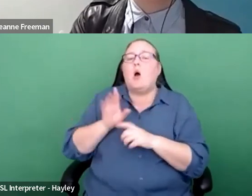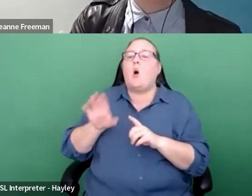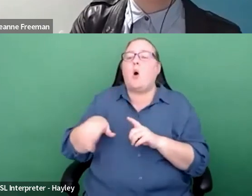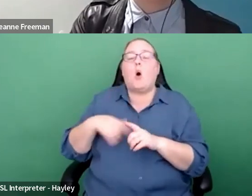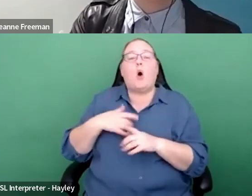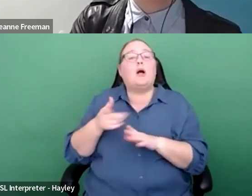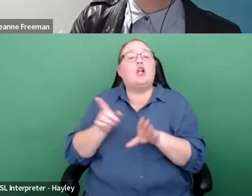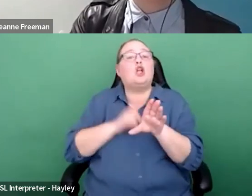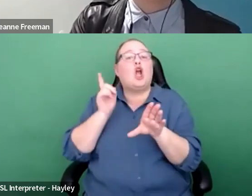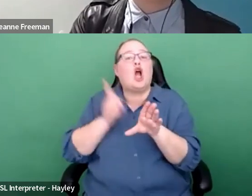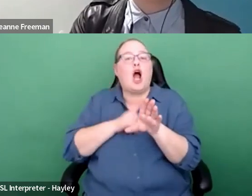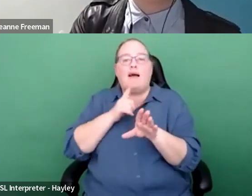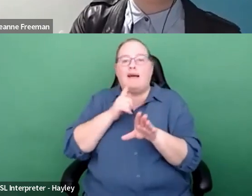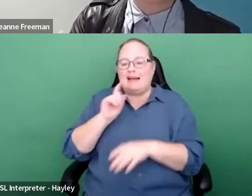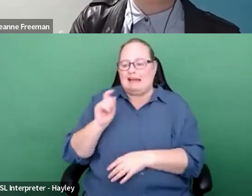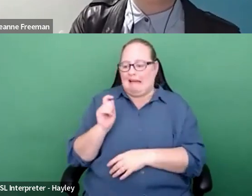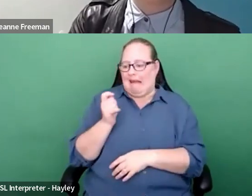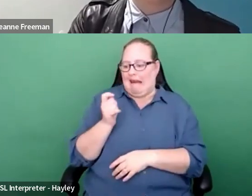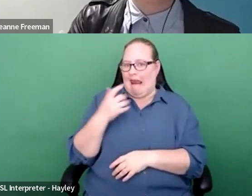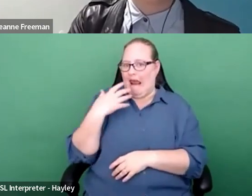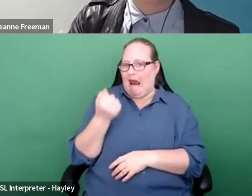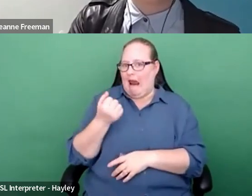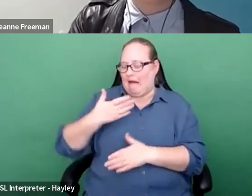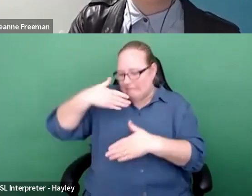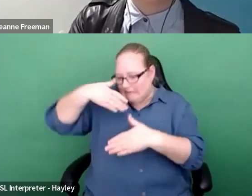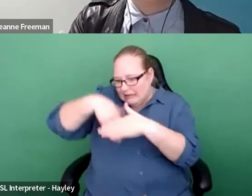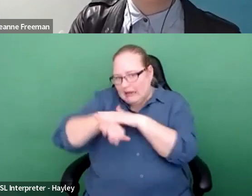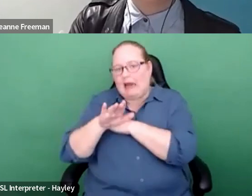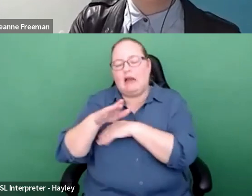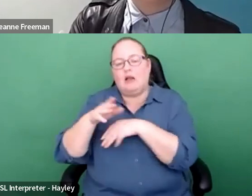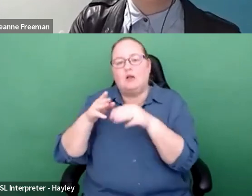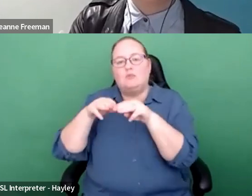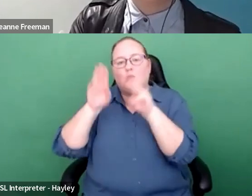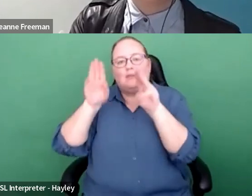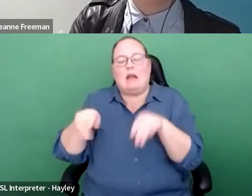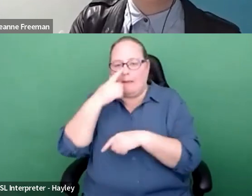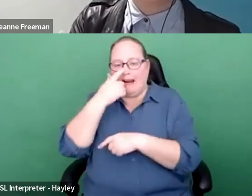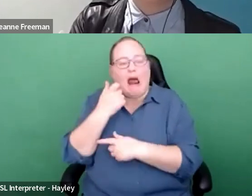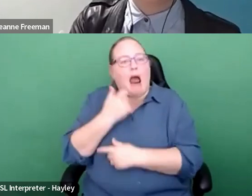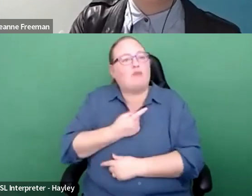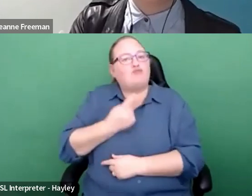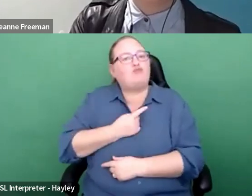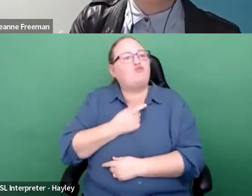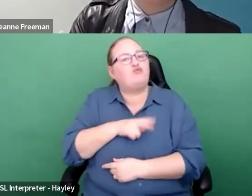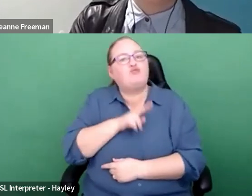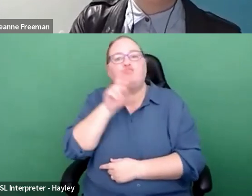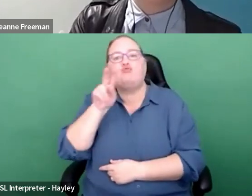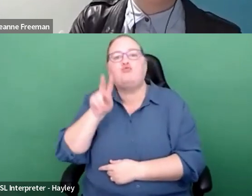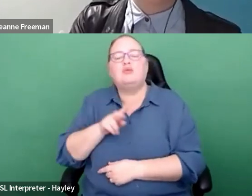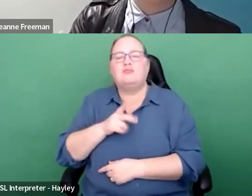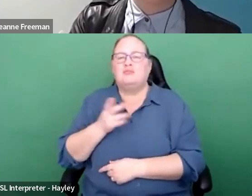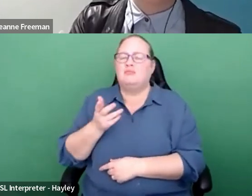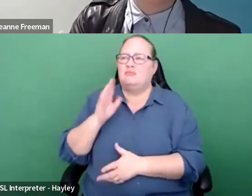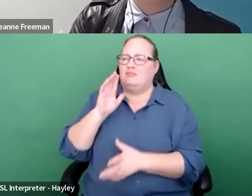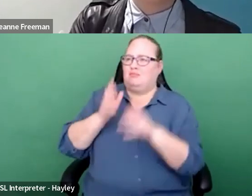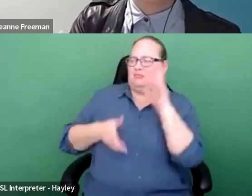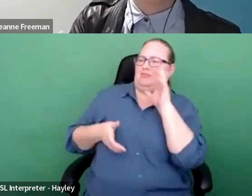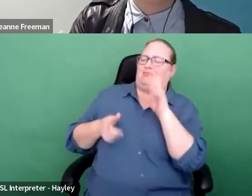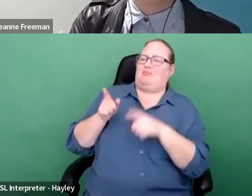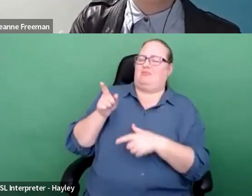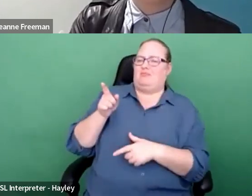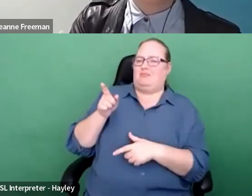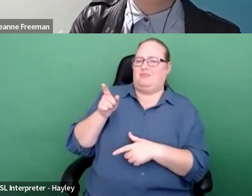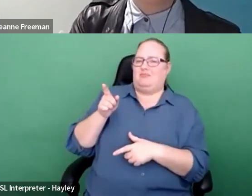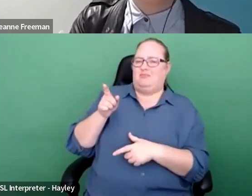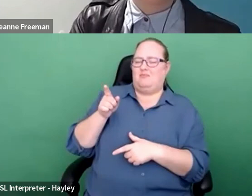it's just bizarre when you think of these kind of lives of the, super wealthy in London, where Earl Cadogan's family is married to Hans